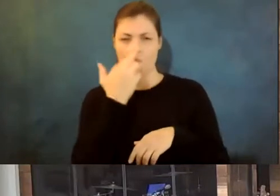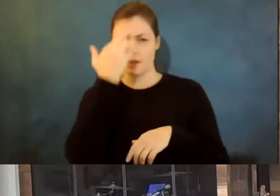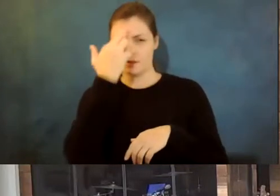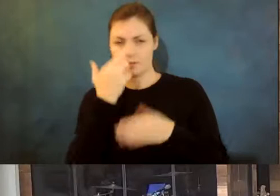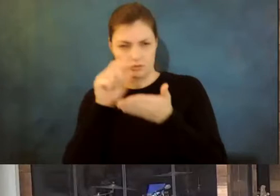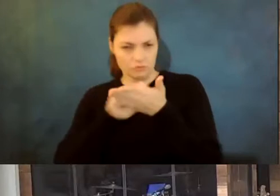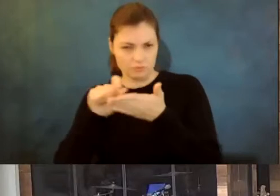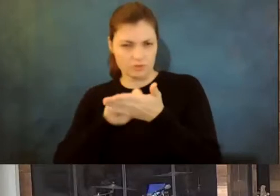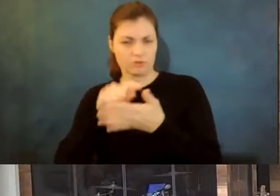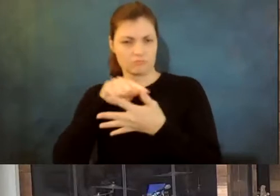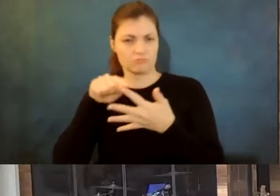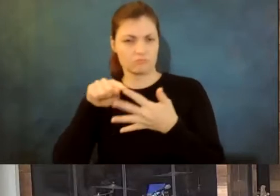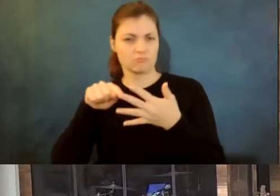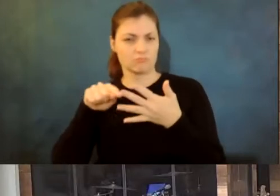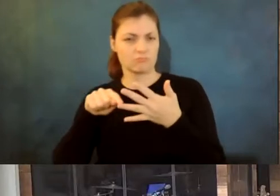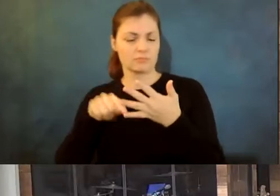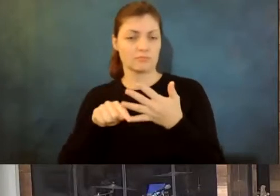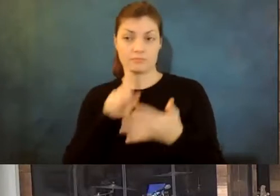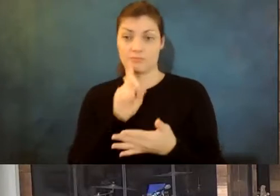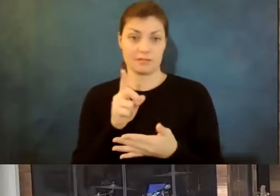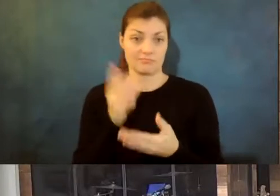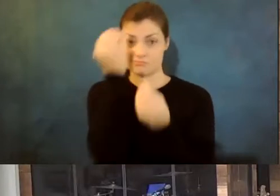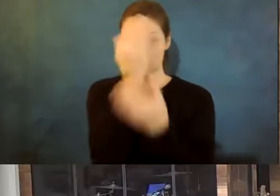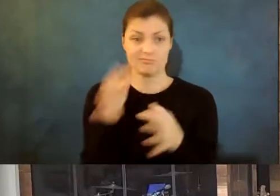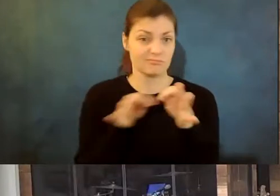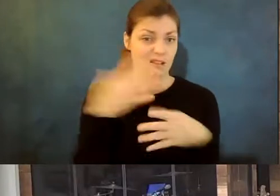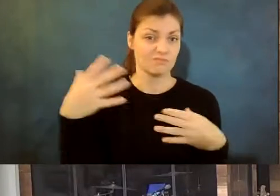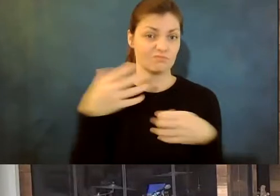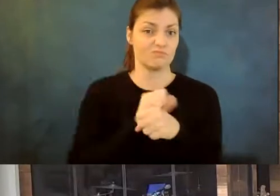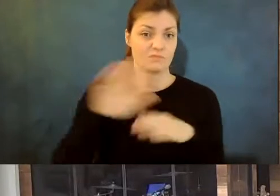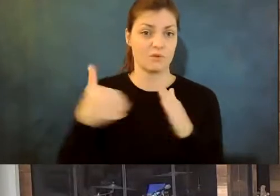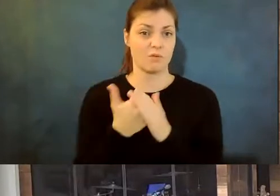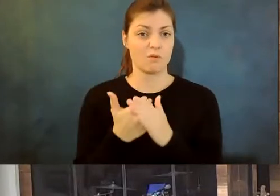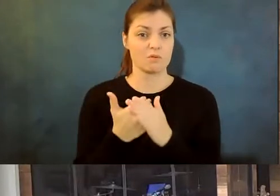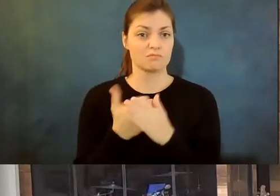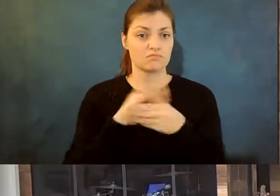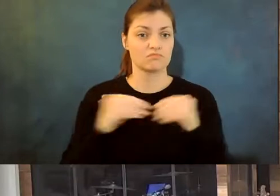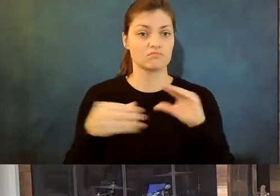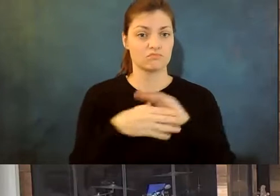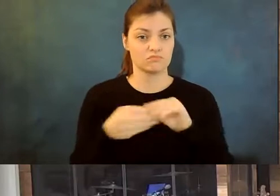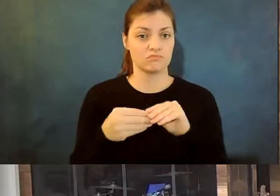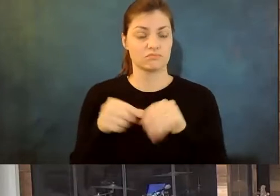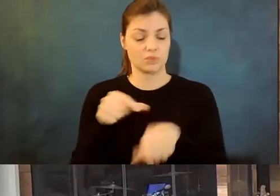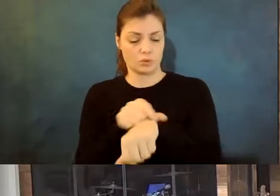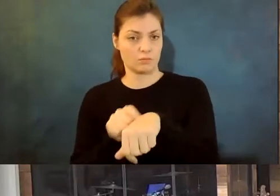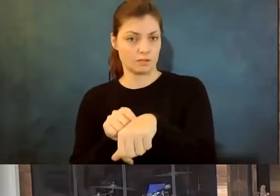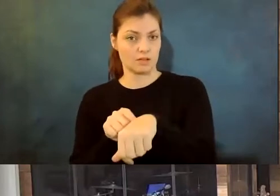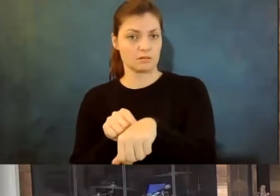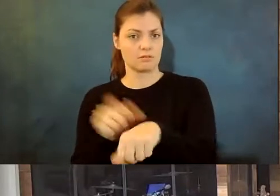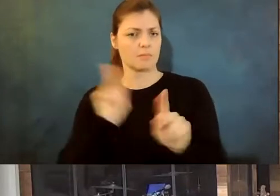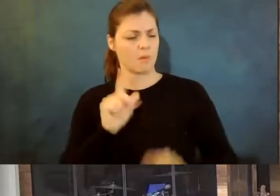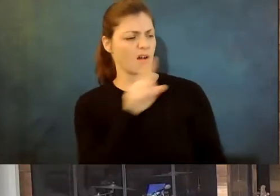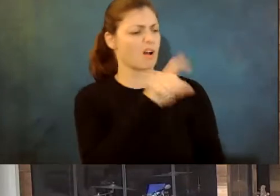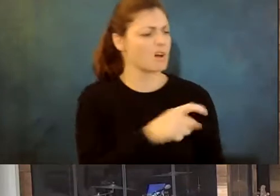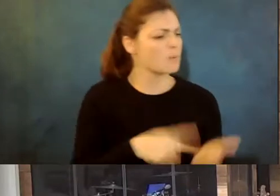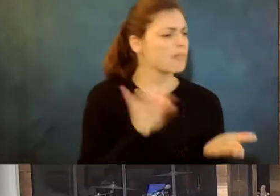there, the gospel. And so you use that bracelet, you wear it, and people ask you